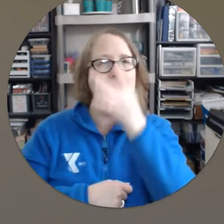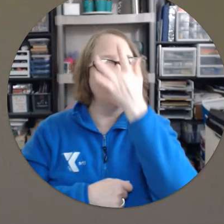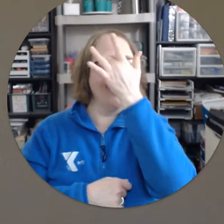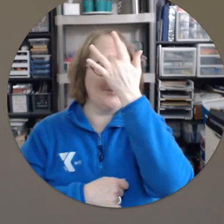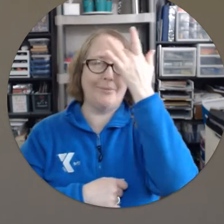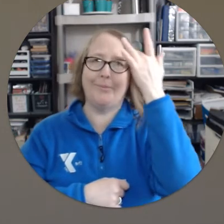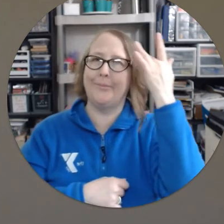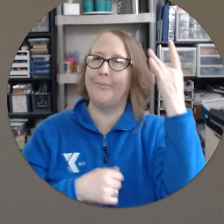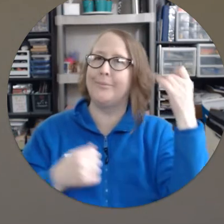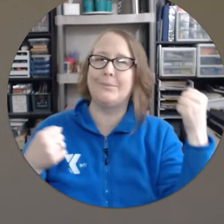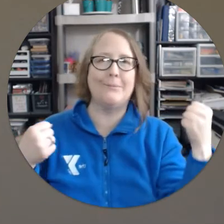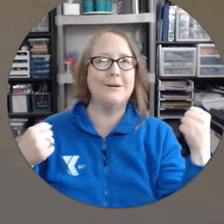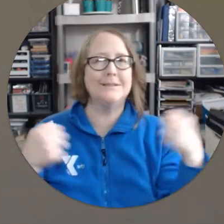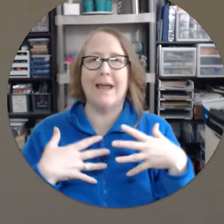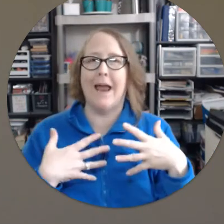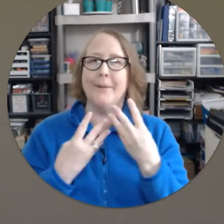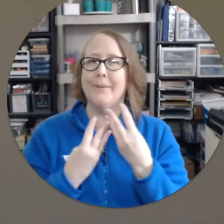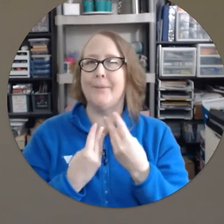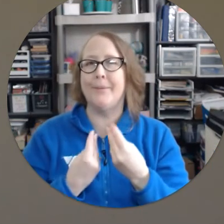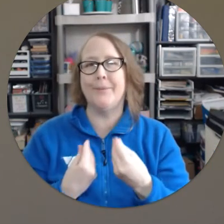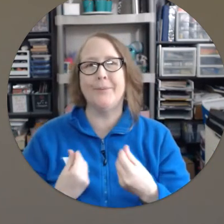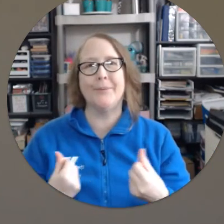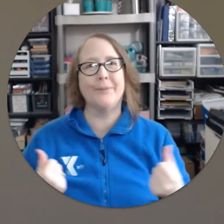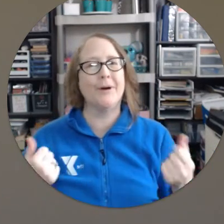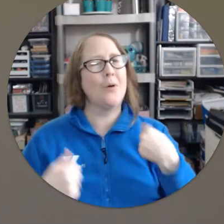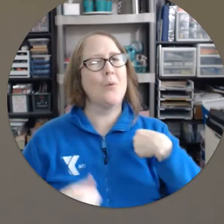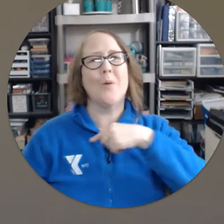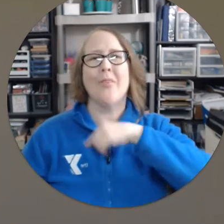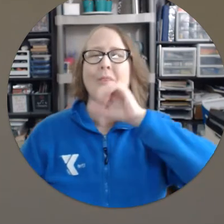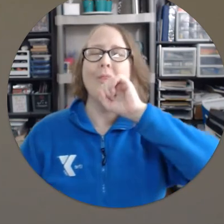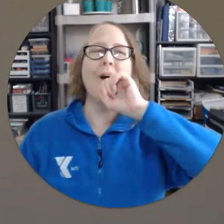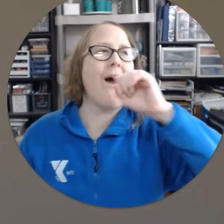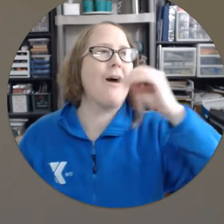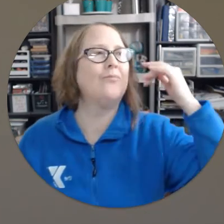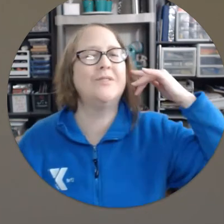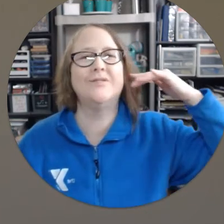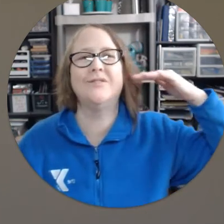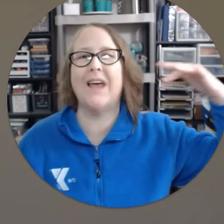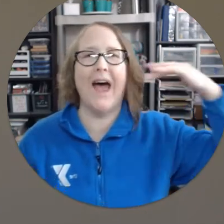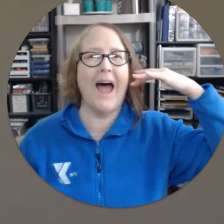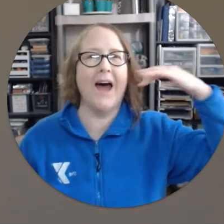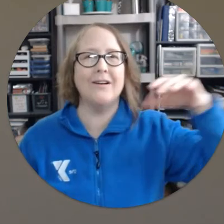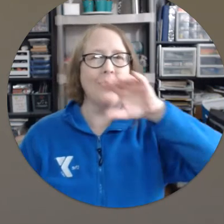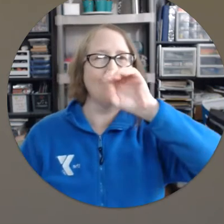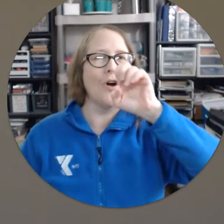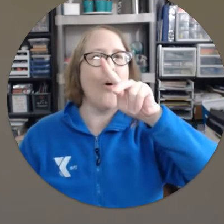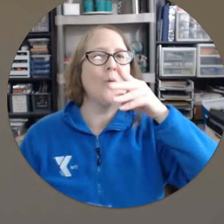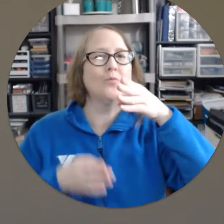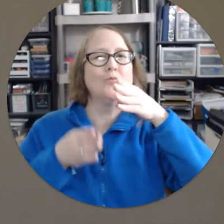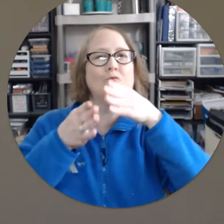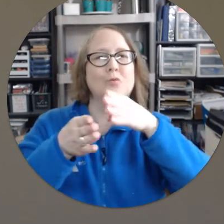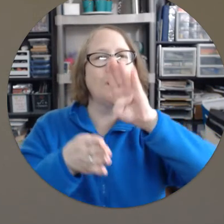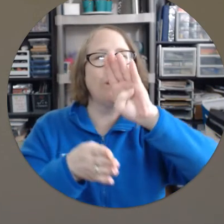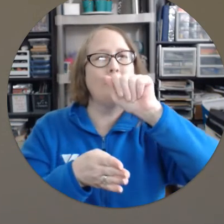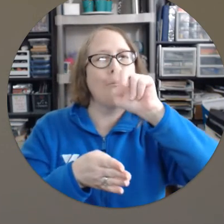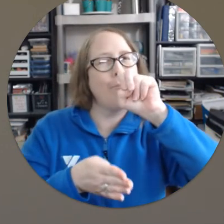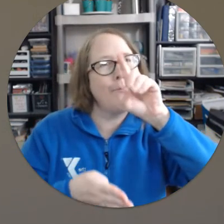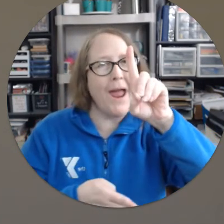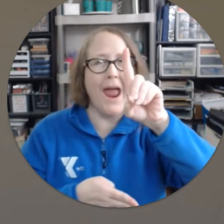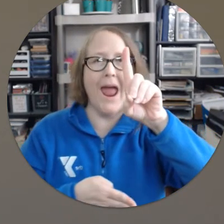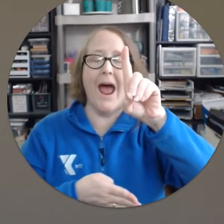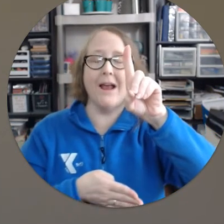being scared. We loved the sound of the Oak Street Band.